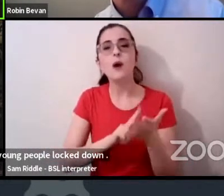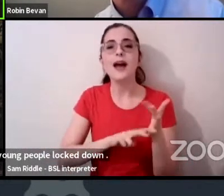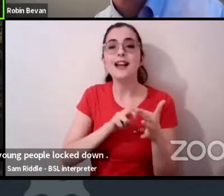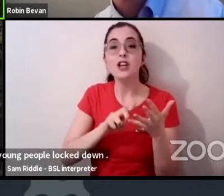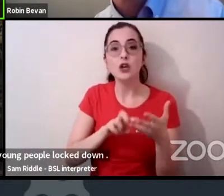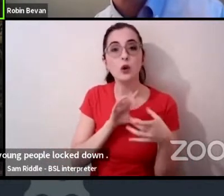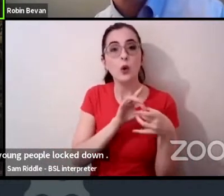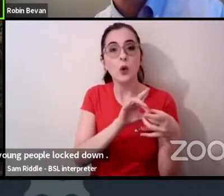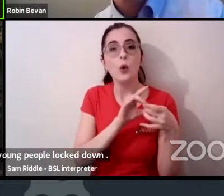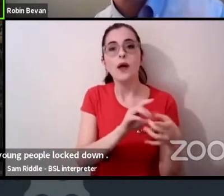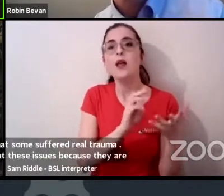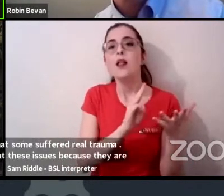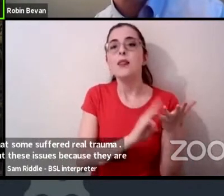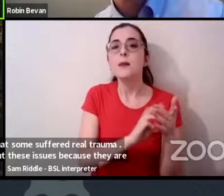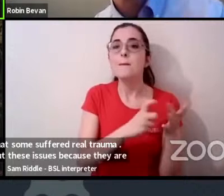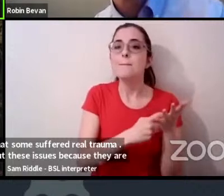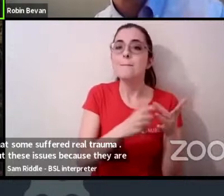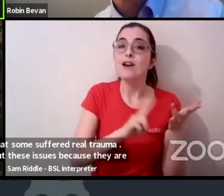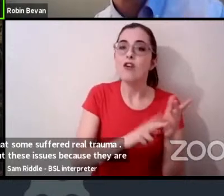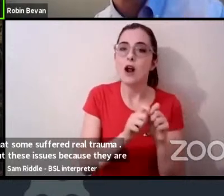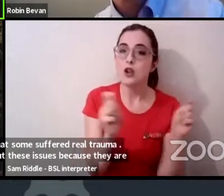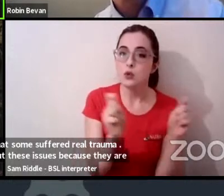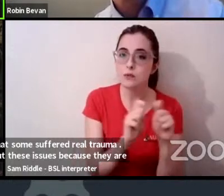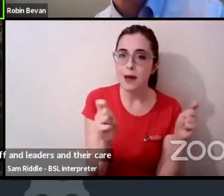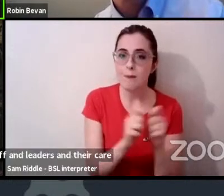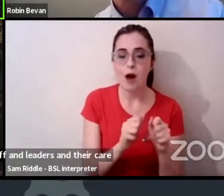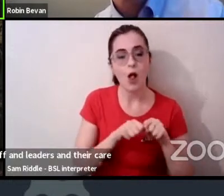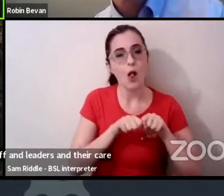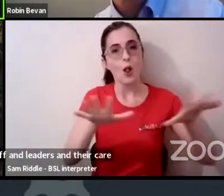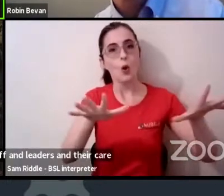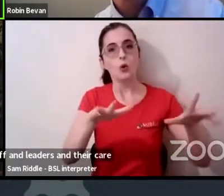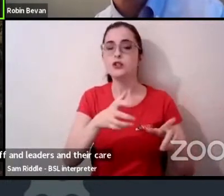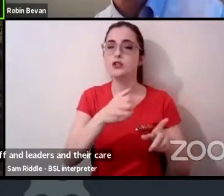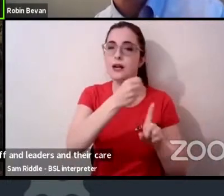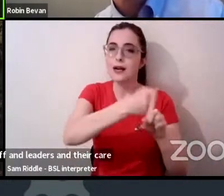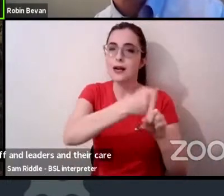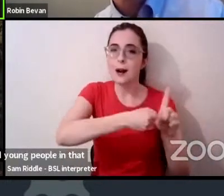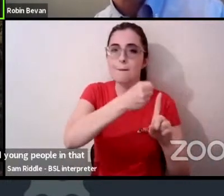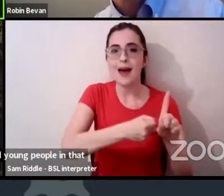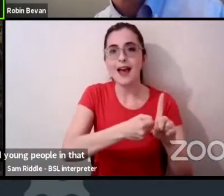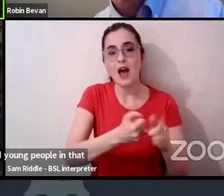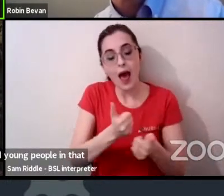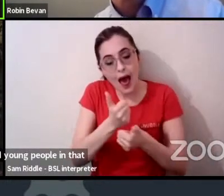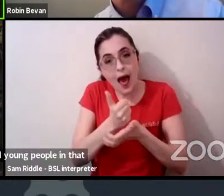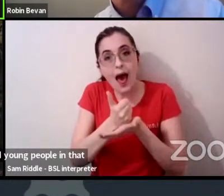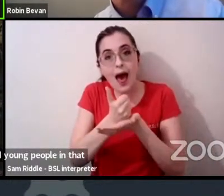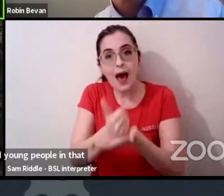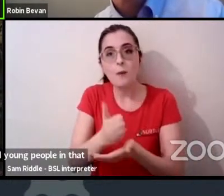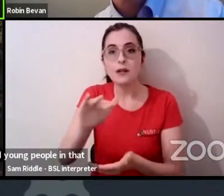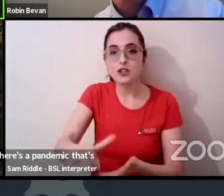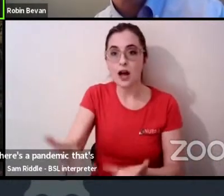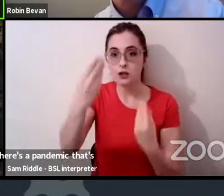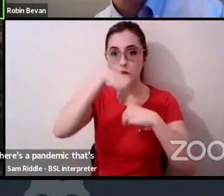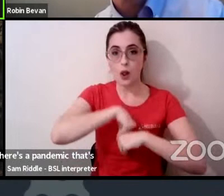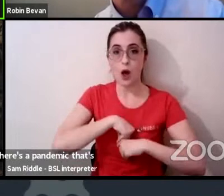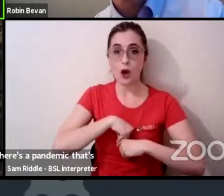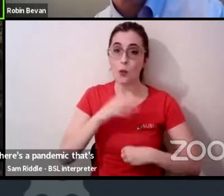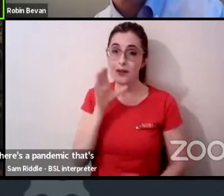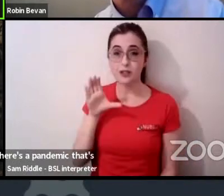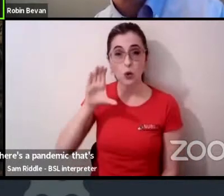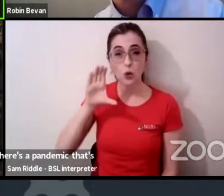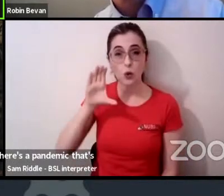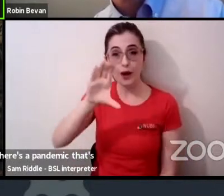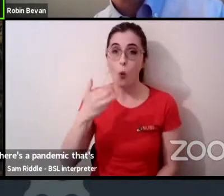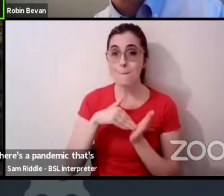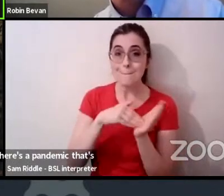Mirror newspaper, launched its campaign to help a child to learn and donated £1 million so that children without